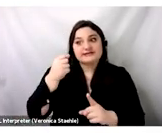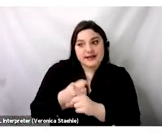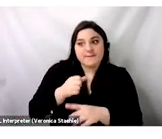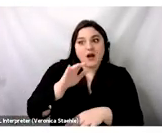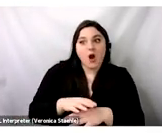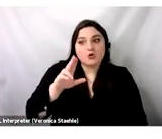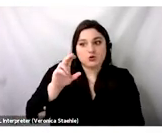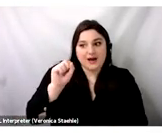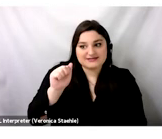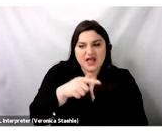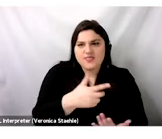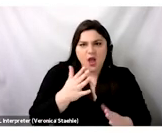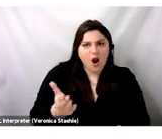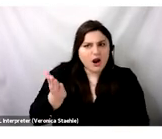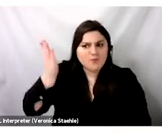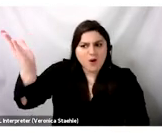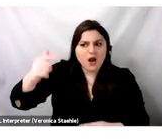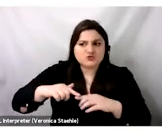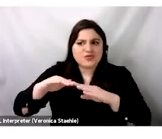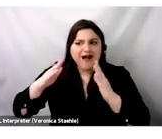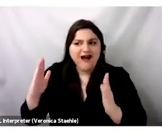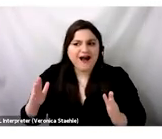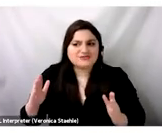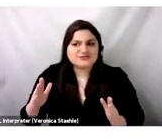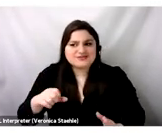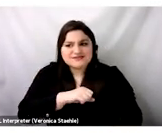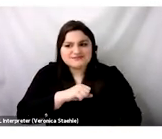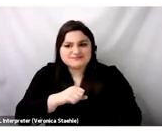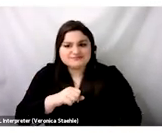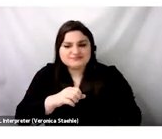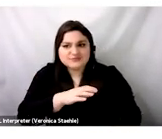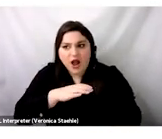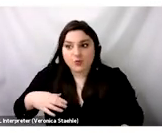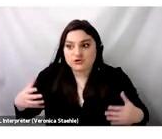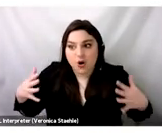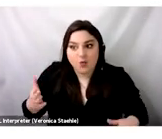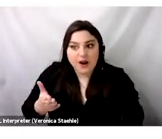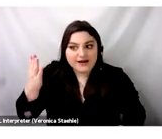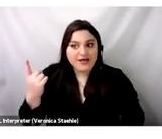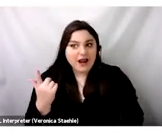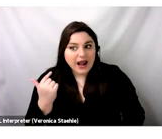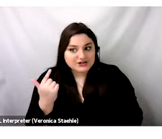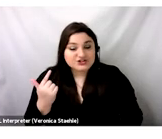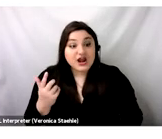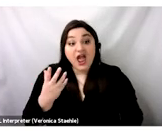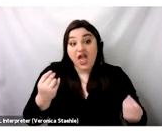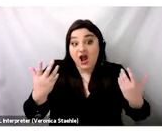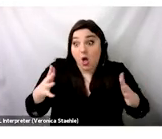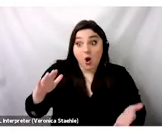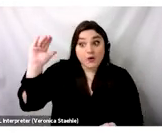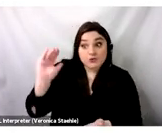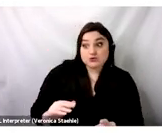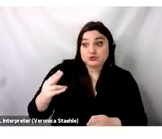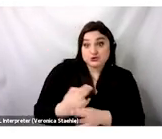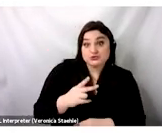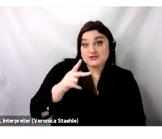introduced it in the House, I think, last year. And then really ultimately using less. And this is a whole other